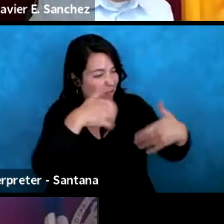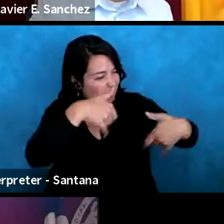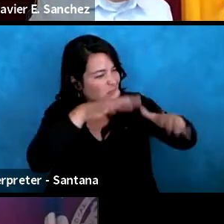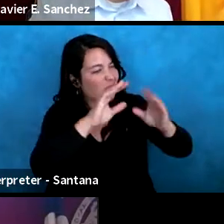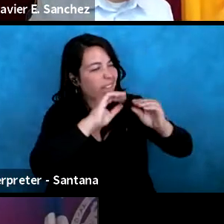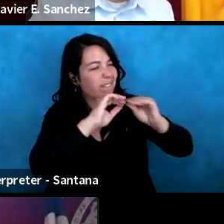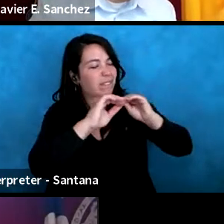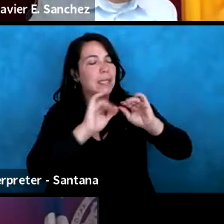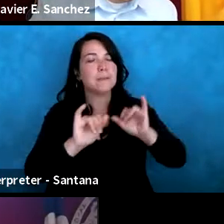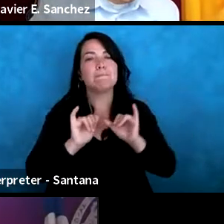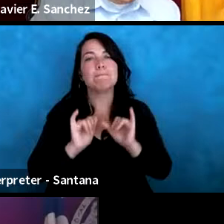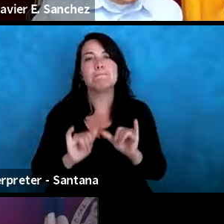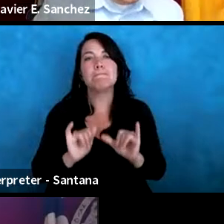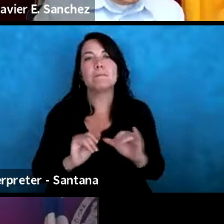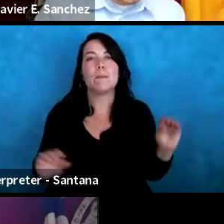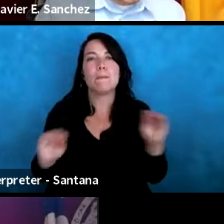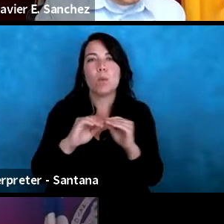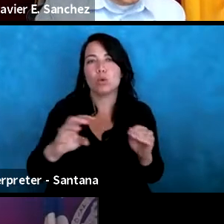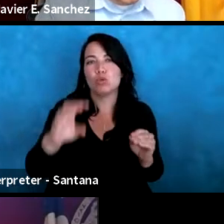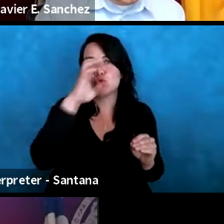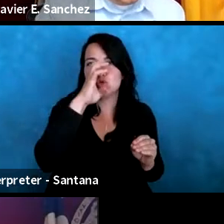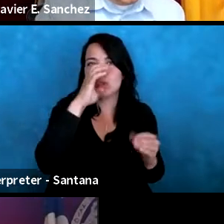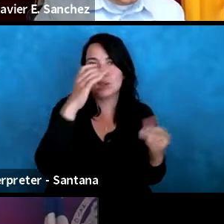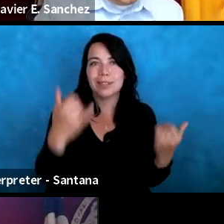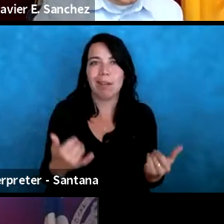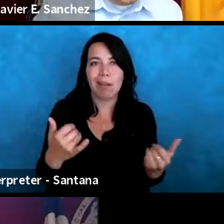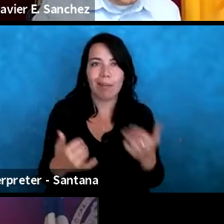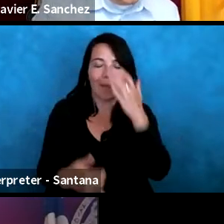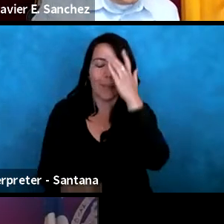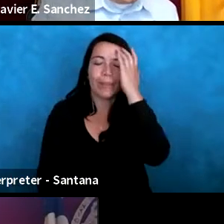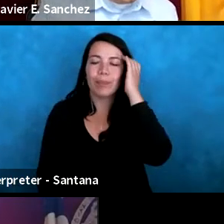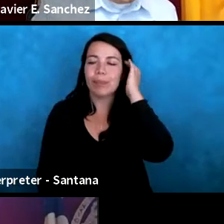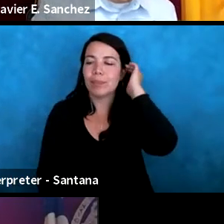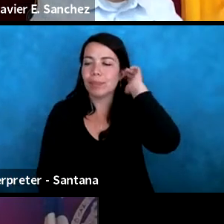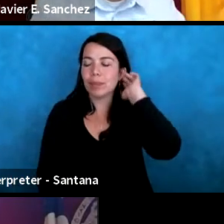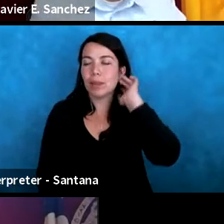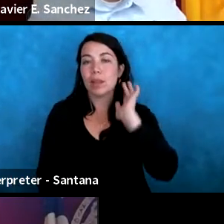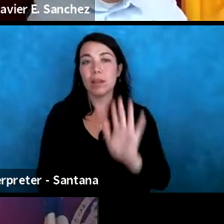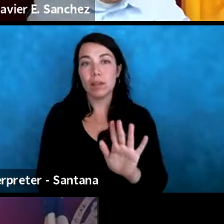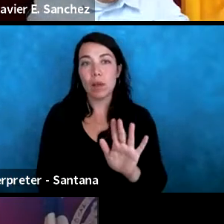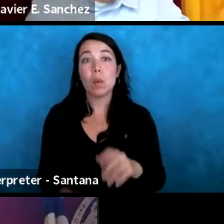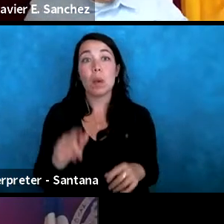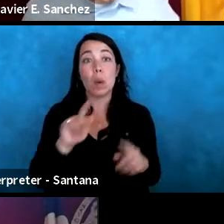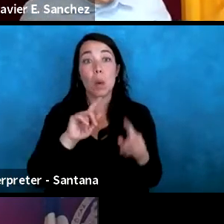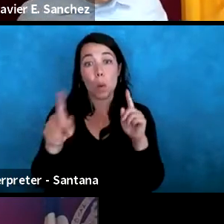That, since we're now compliant in that regard, that opens up funding for a variety of other